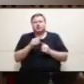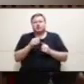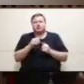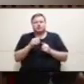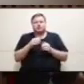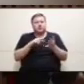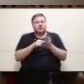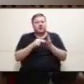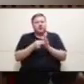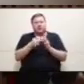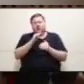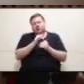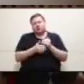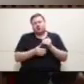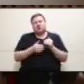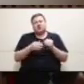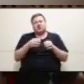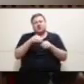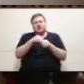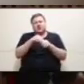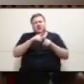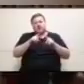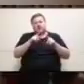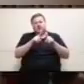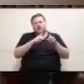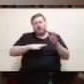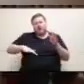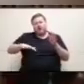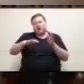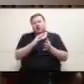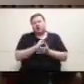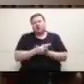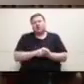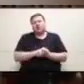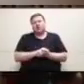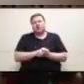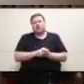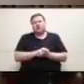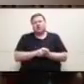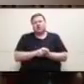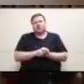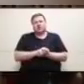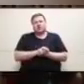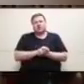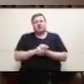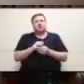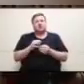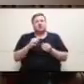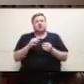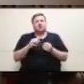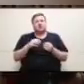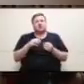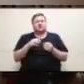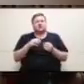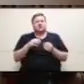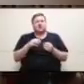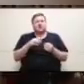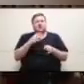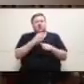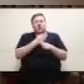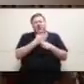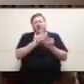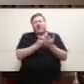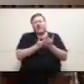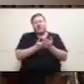that resides in their respective directorates. And with regard to the vacancy rates, the status is still